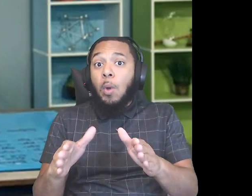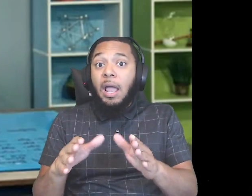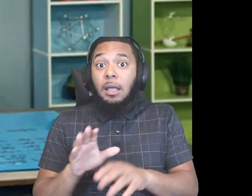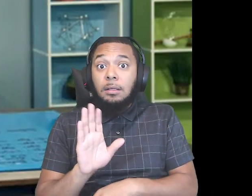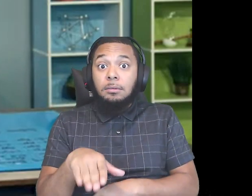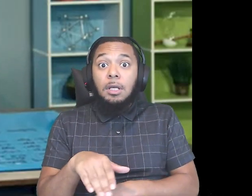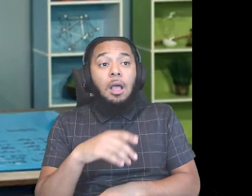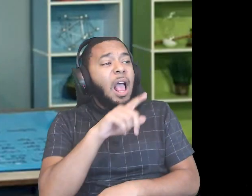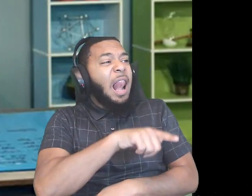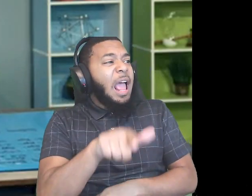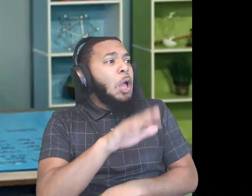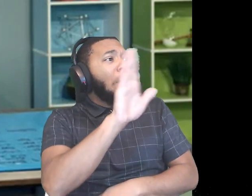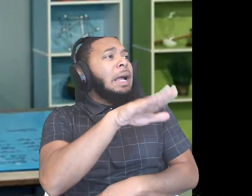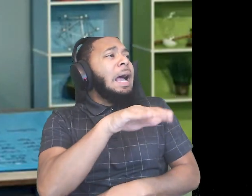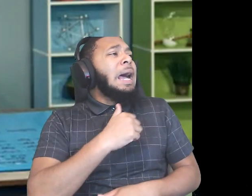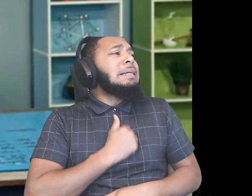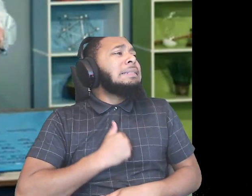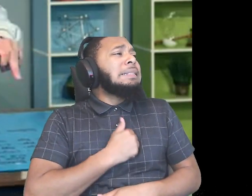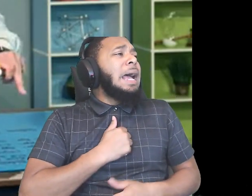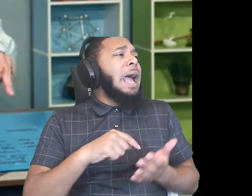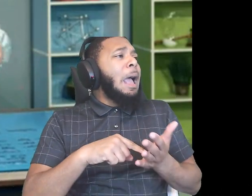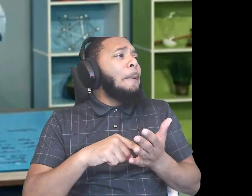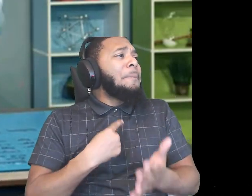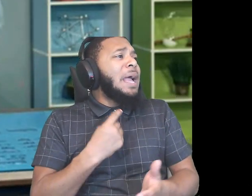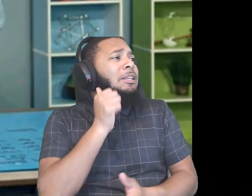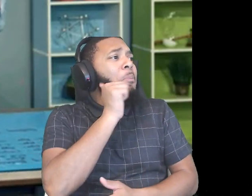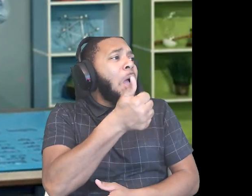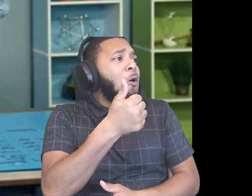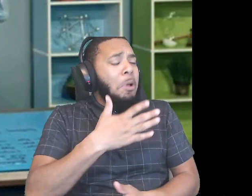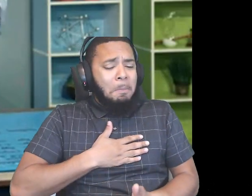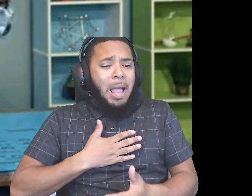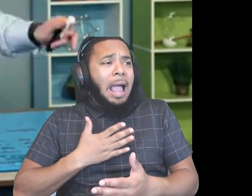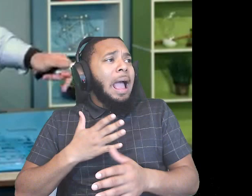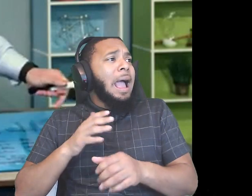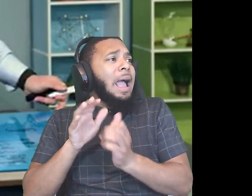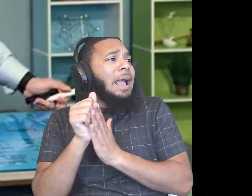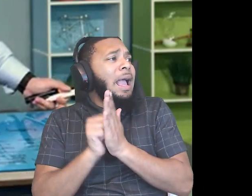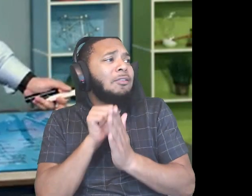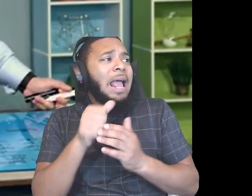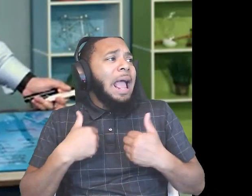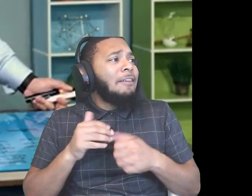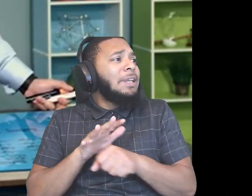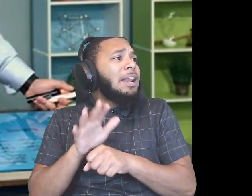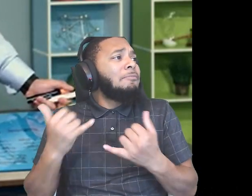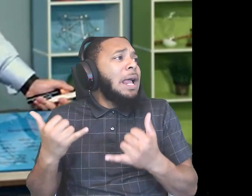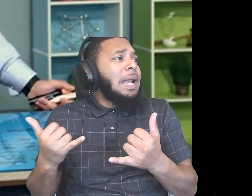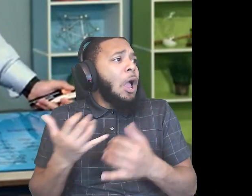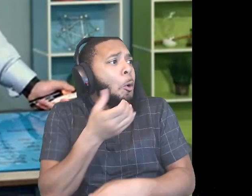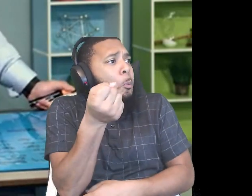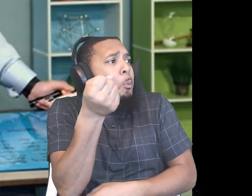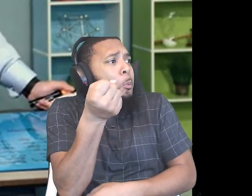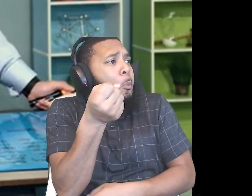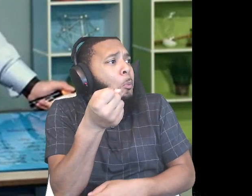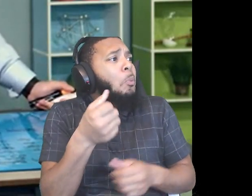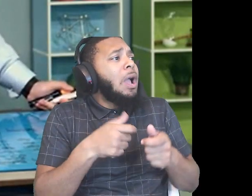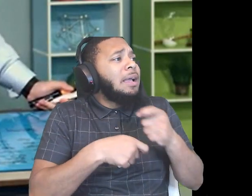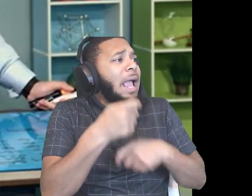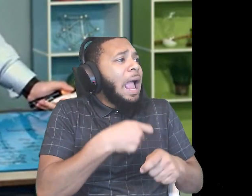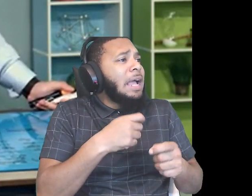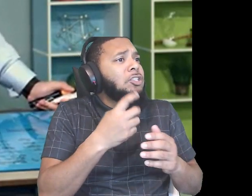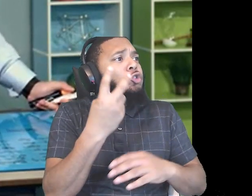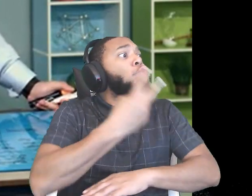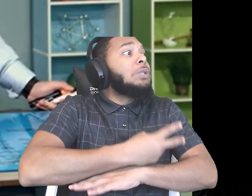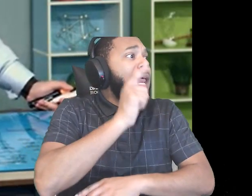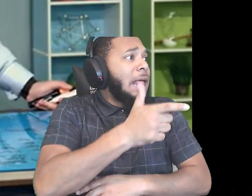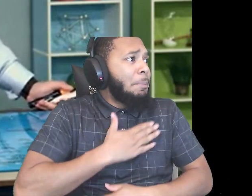paid tomorrow. Don't cash the check today. I made a mistake. All right, please cash it in two days. That like positive